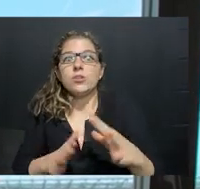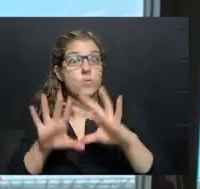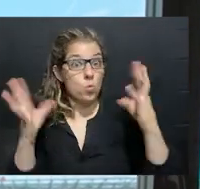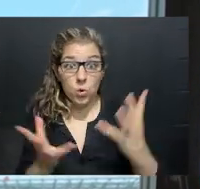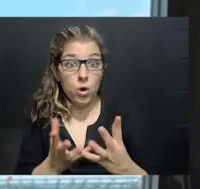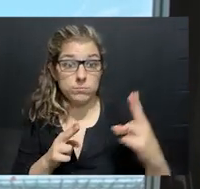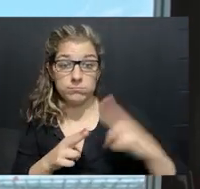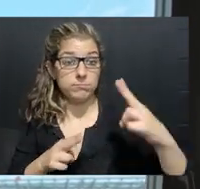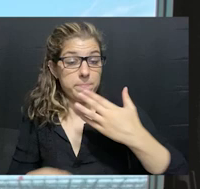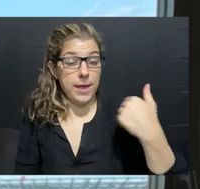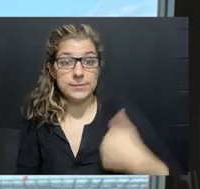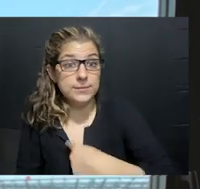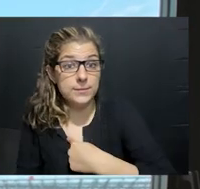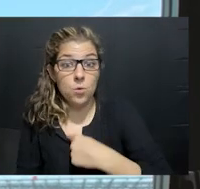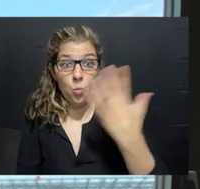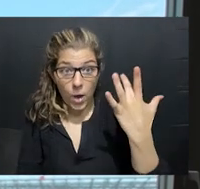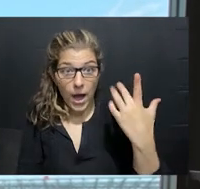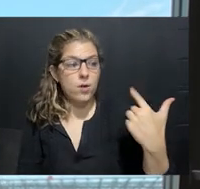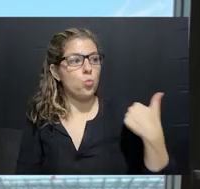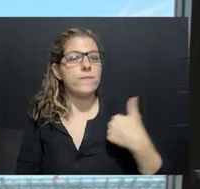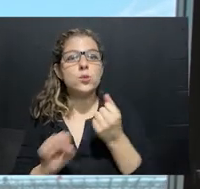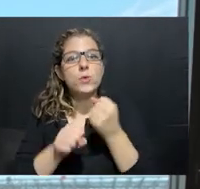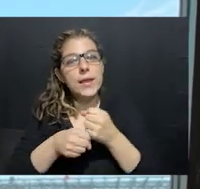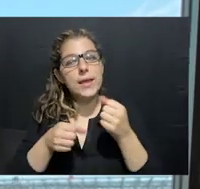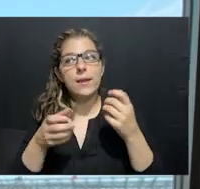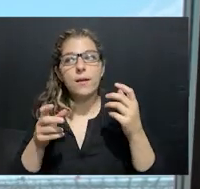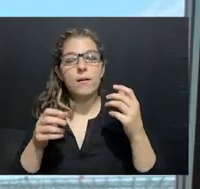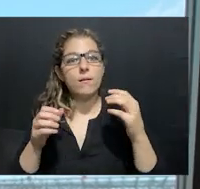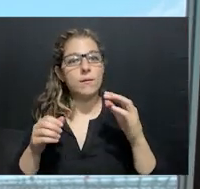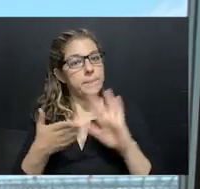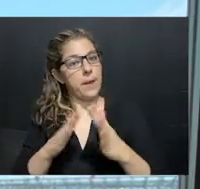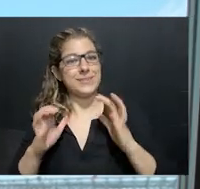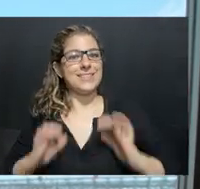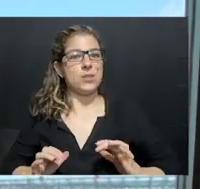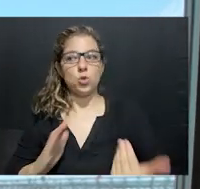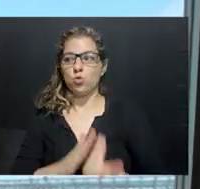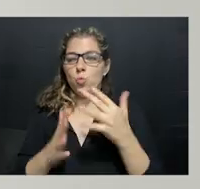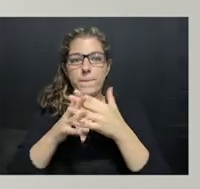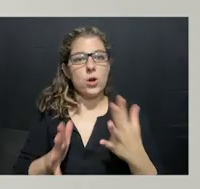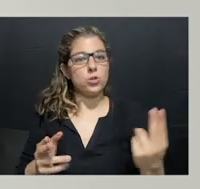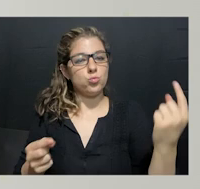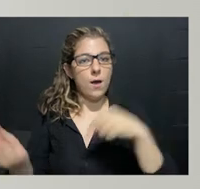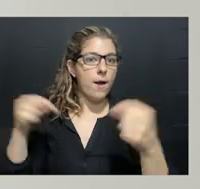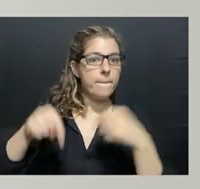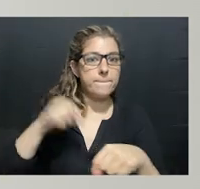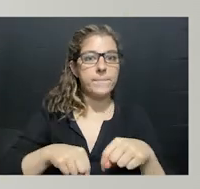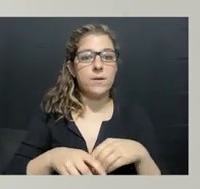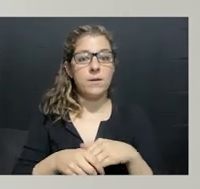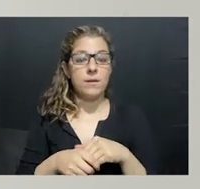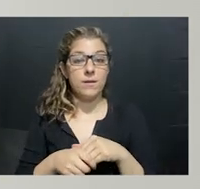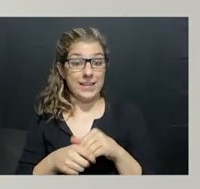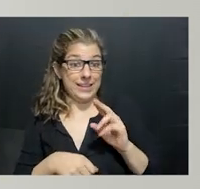precisely because of the pathways that we've created for citizenship for new Americans. In many